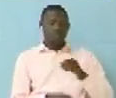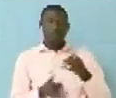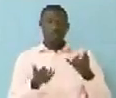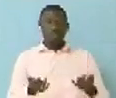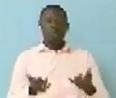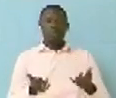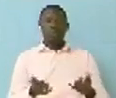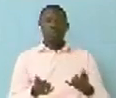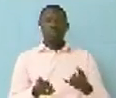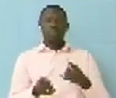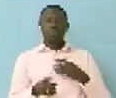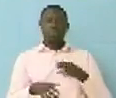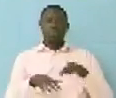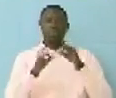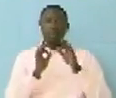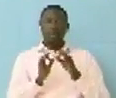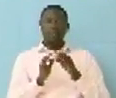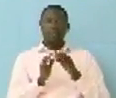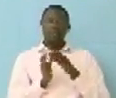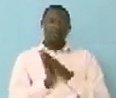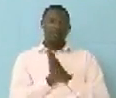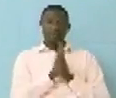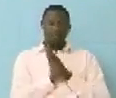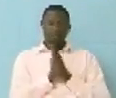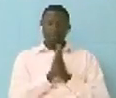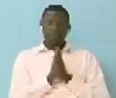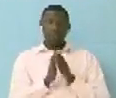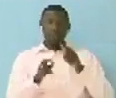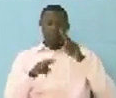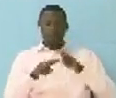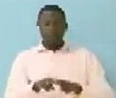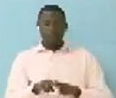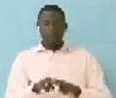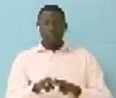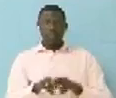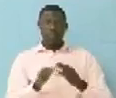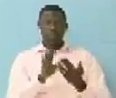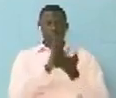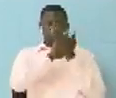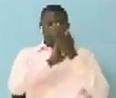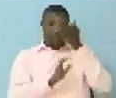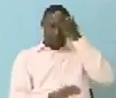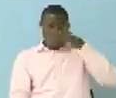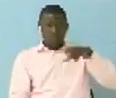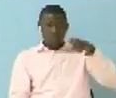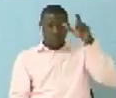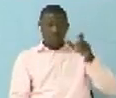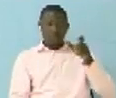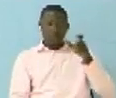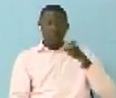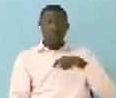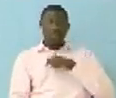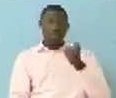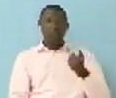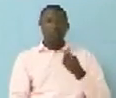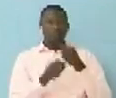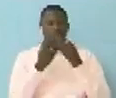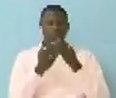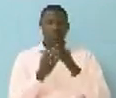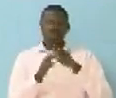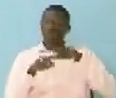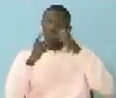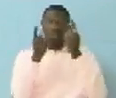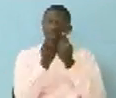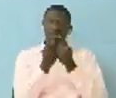is to take advantage to sit before this commission and say whatever they want.